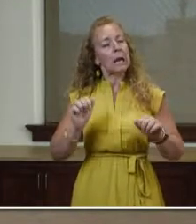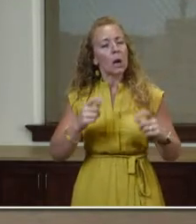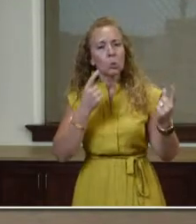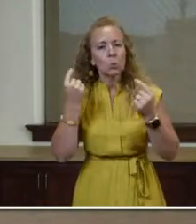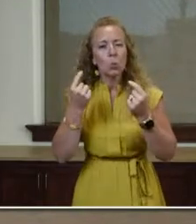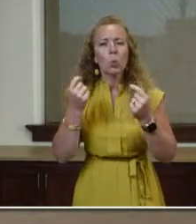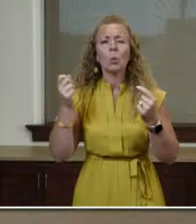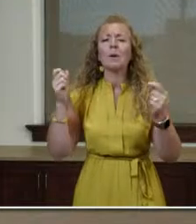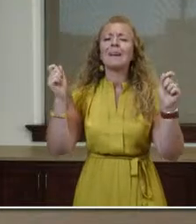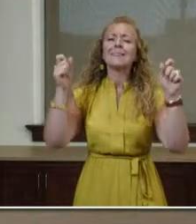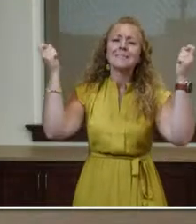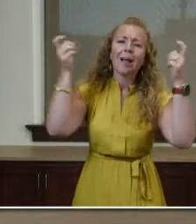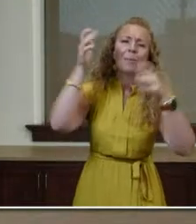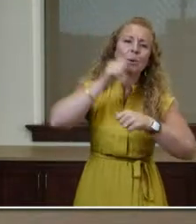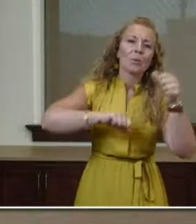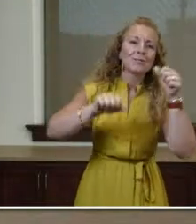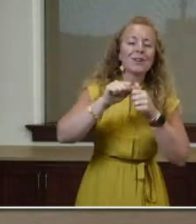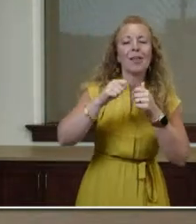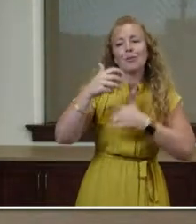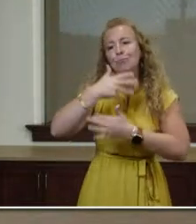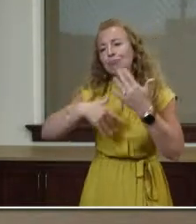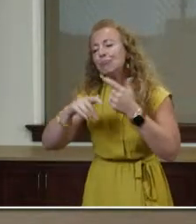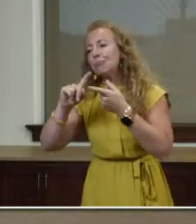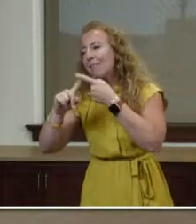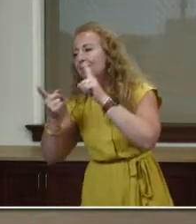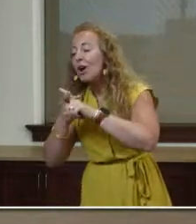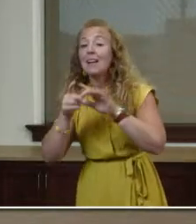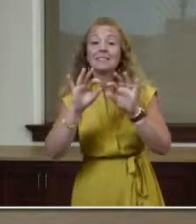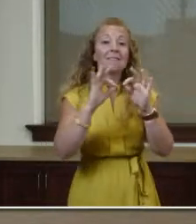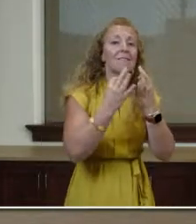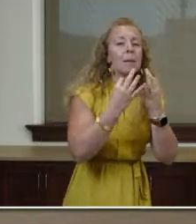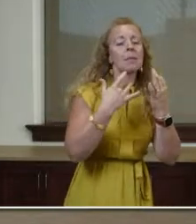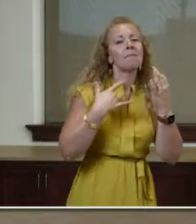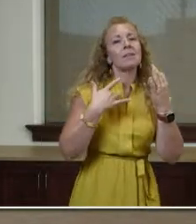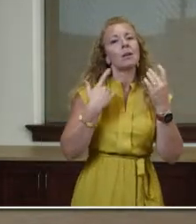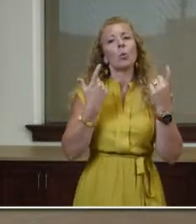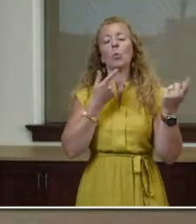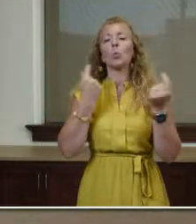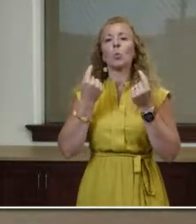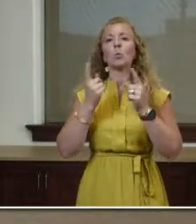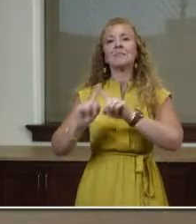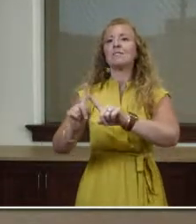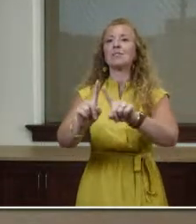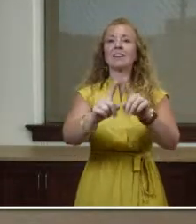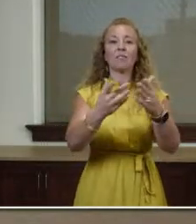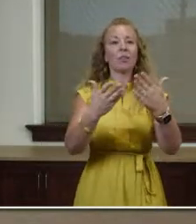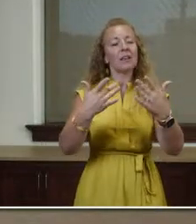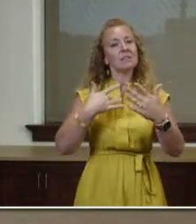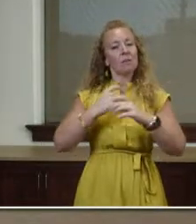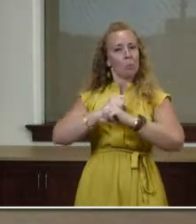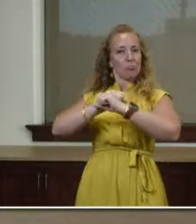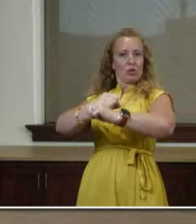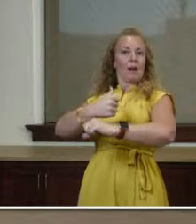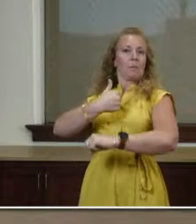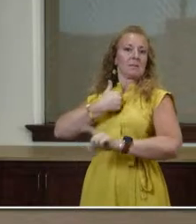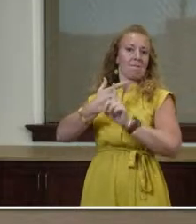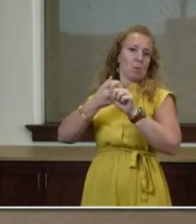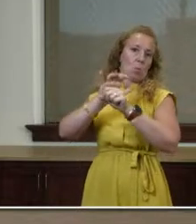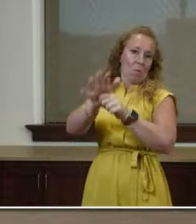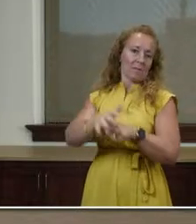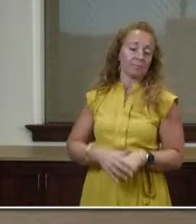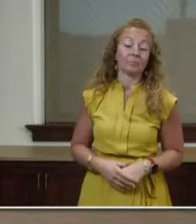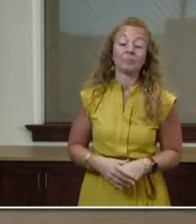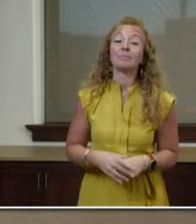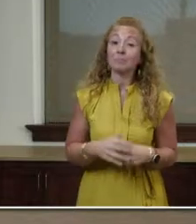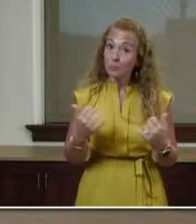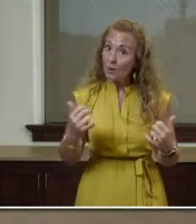celebrate, enjoy being with our friends and family, and move really with confidence through the world, knowing that we're protected. So we're in a